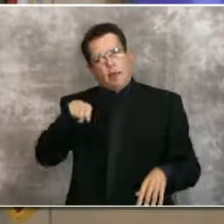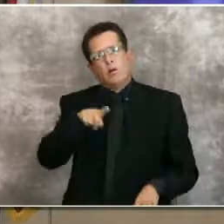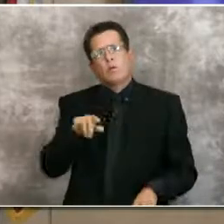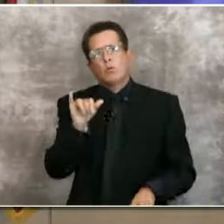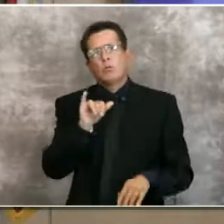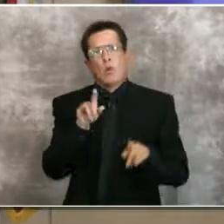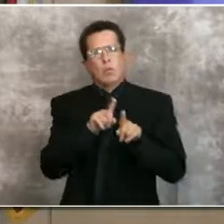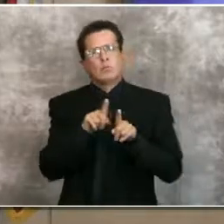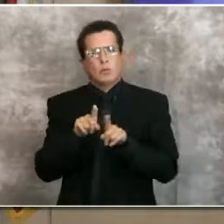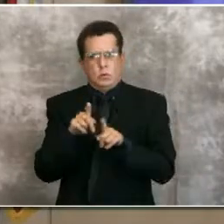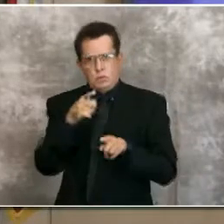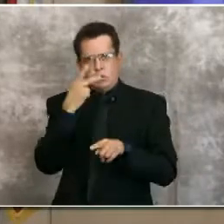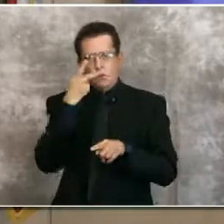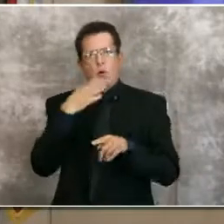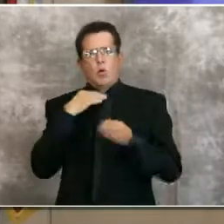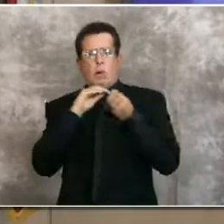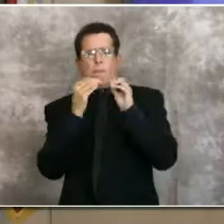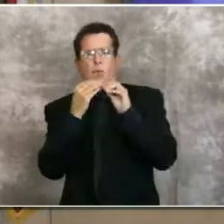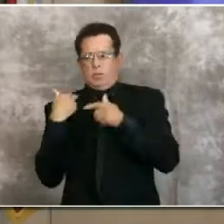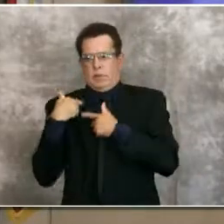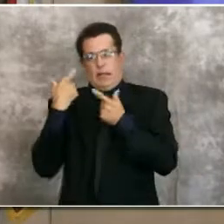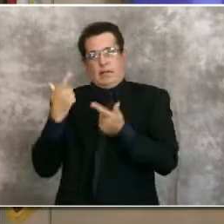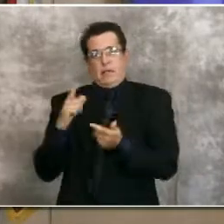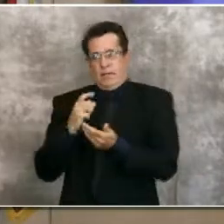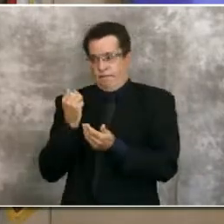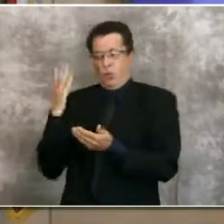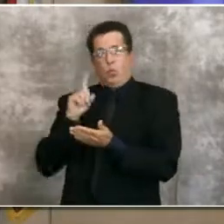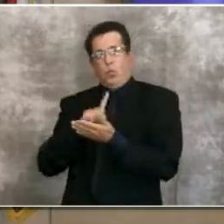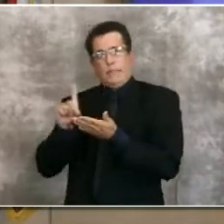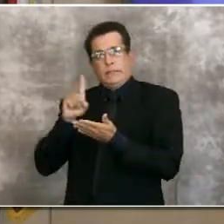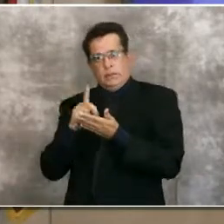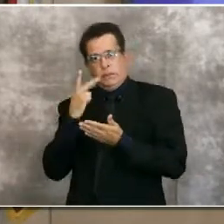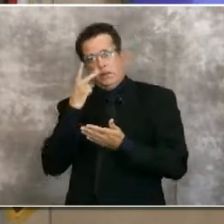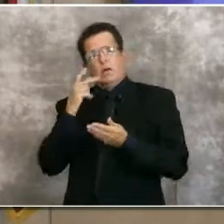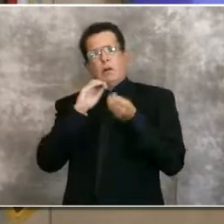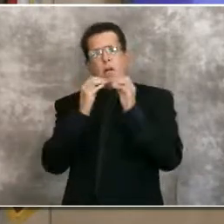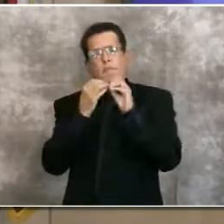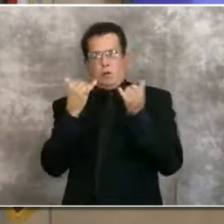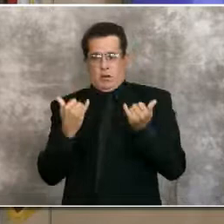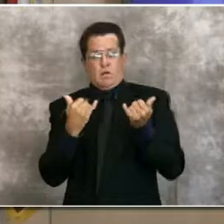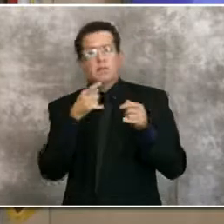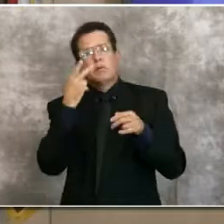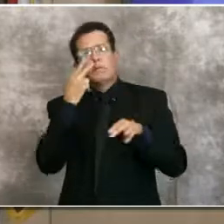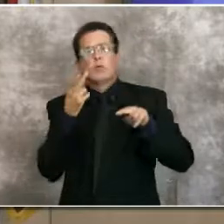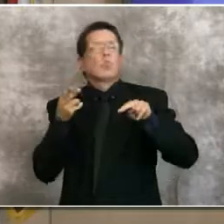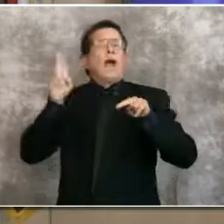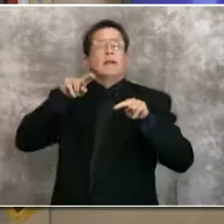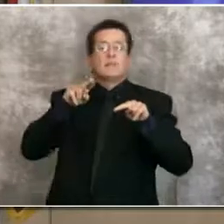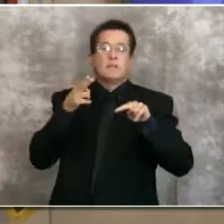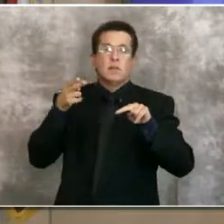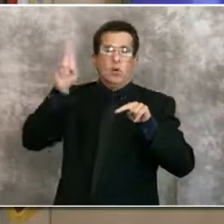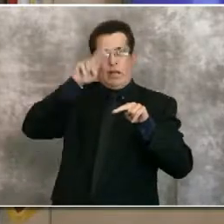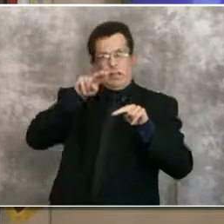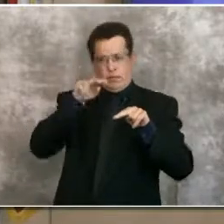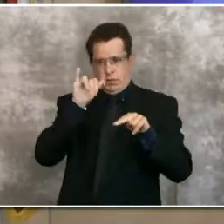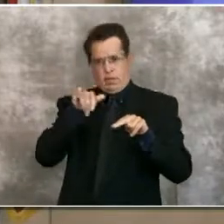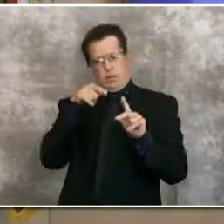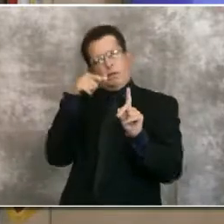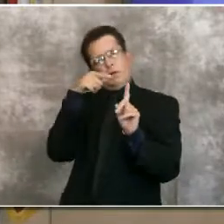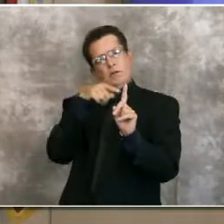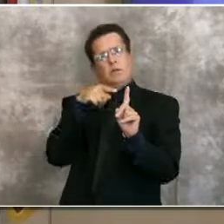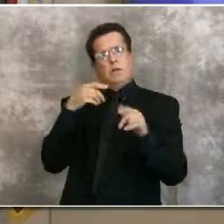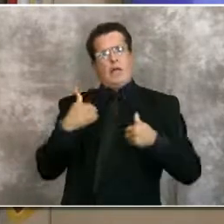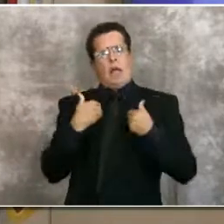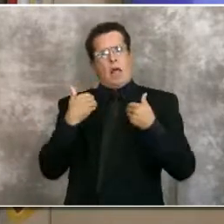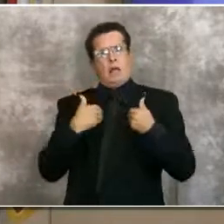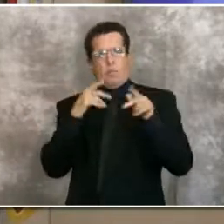following the charts over the last few days and weeks, you'll notice that we continue to see a rise in the number of cases